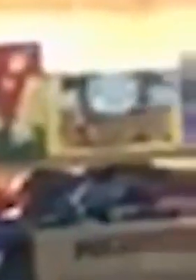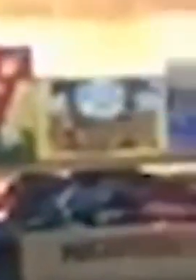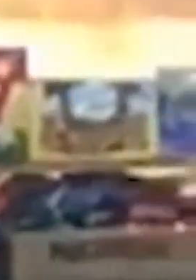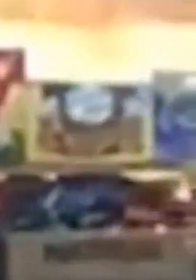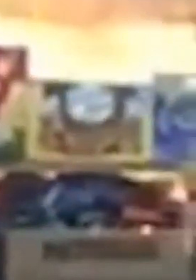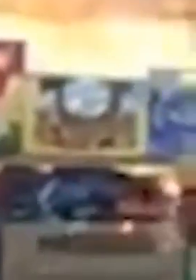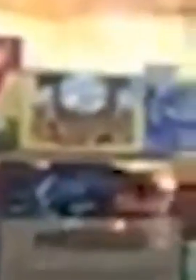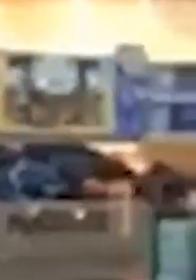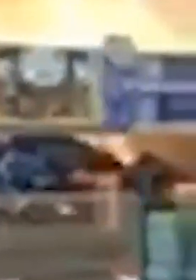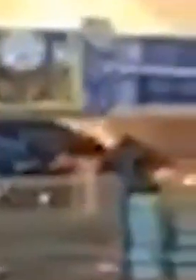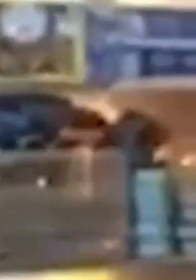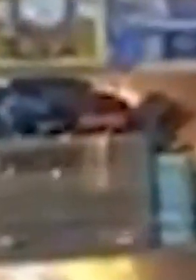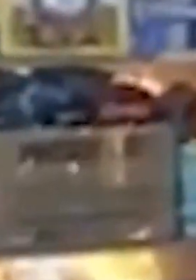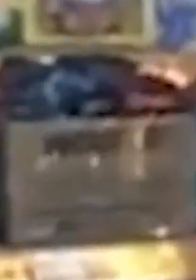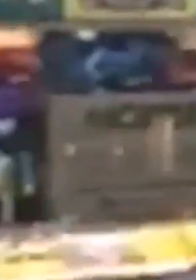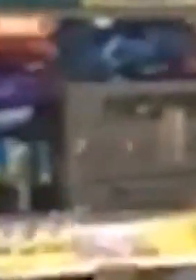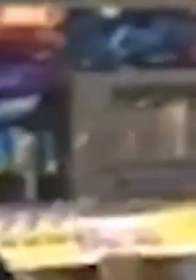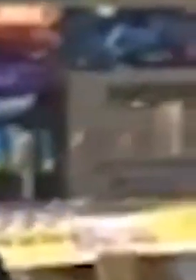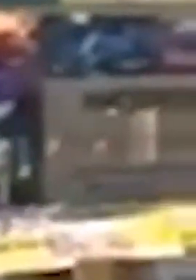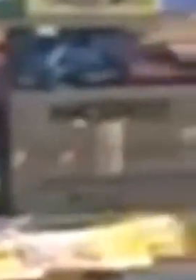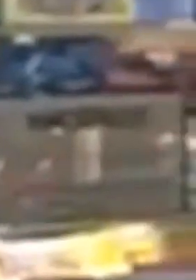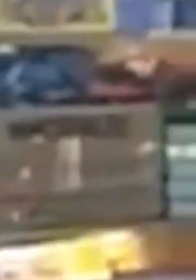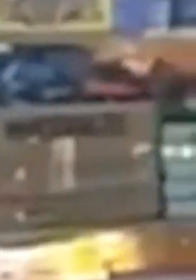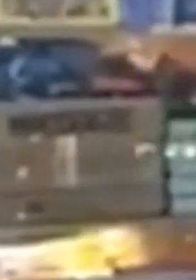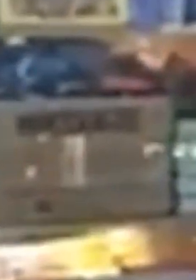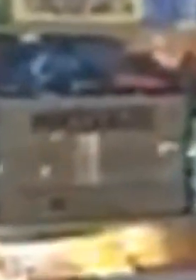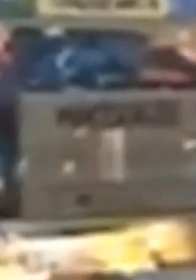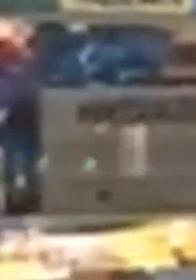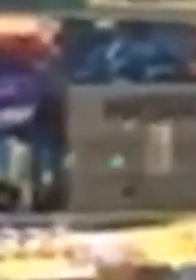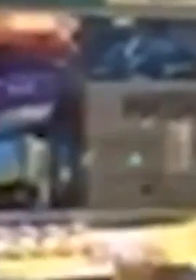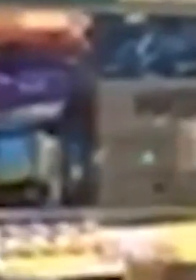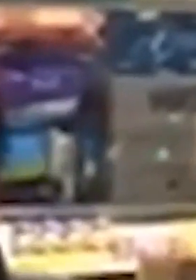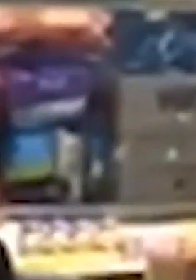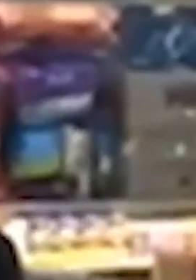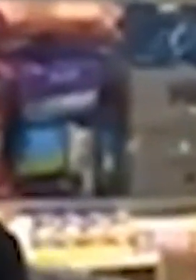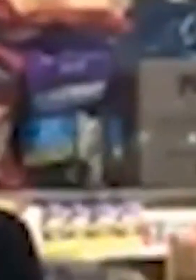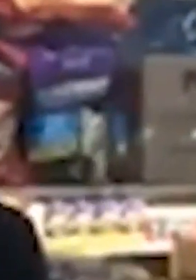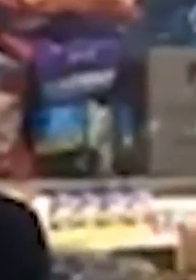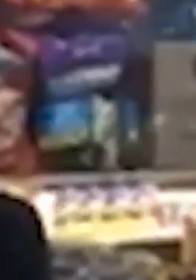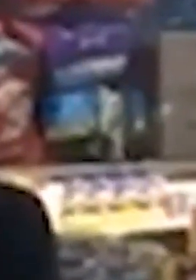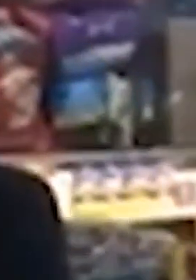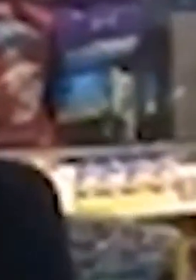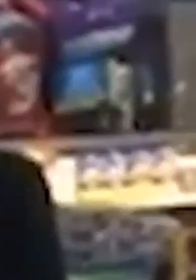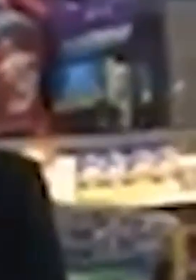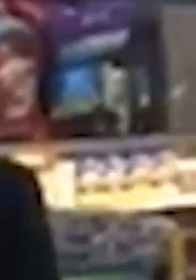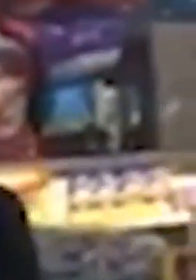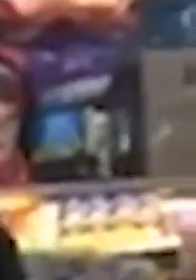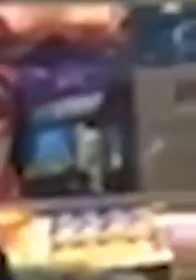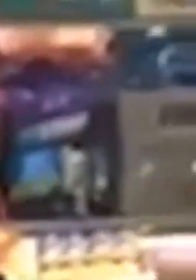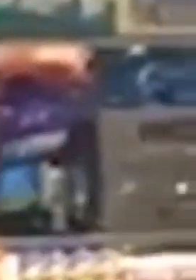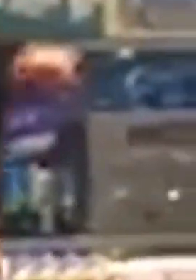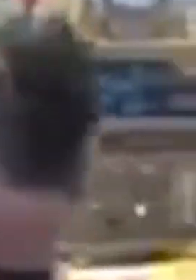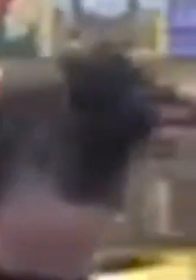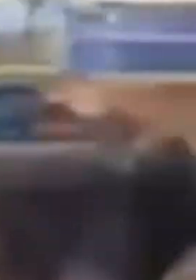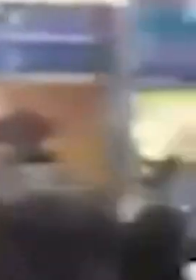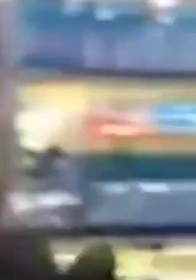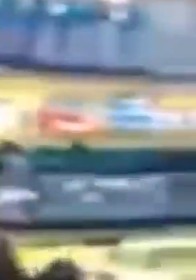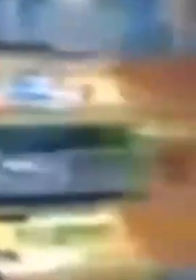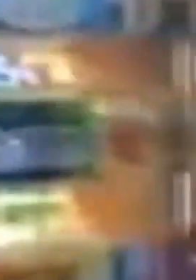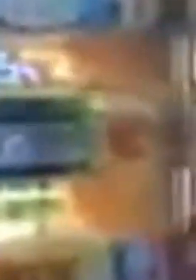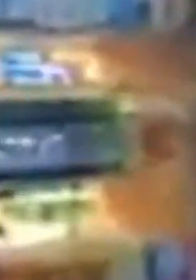Klein accused a 9-year-old boy of sexual assault, and the store's surveillance video tells a different story. clearly showing the boy's